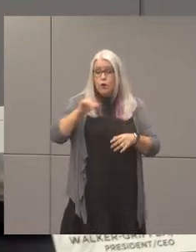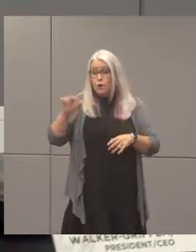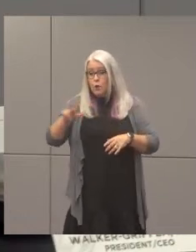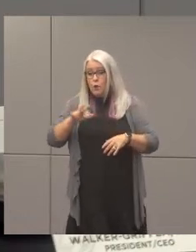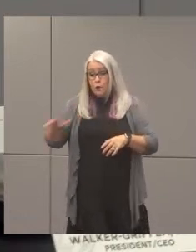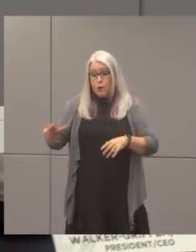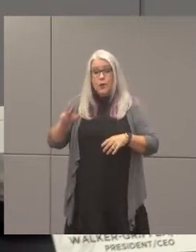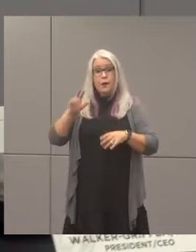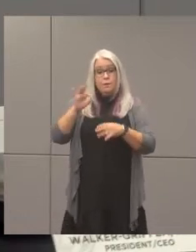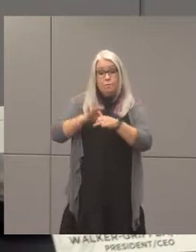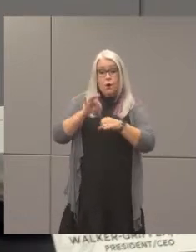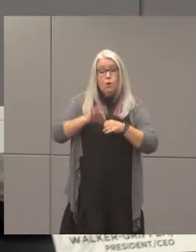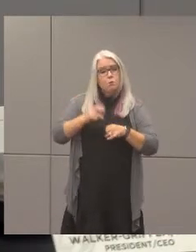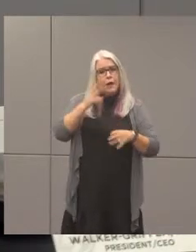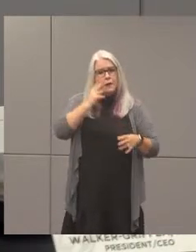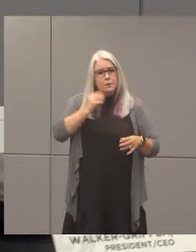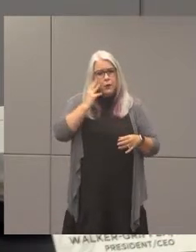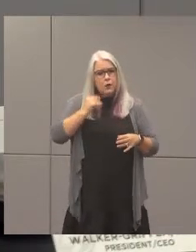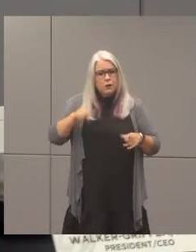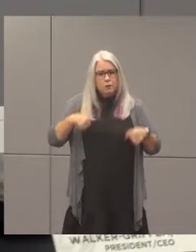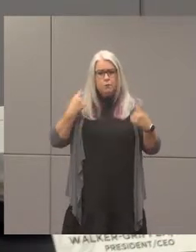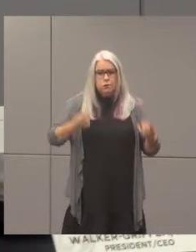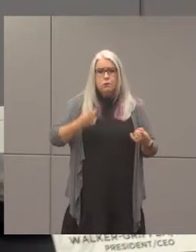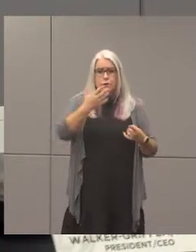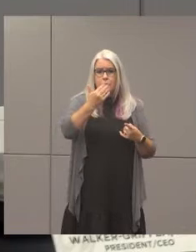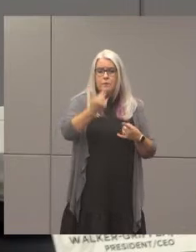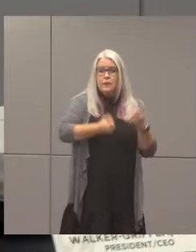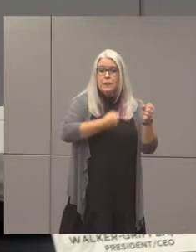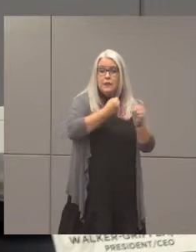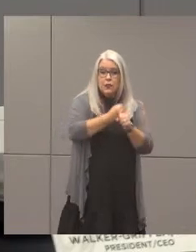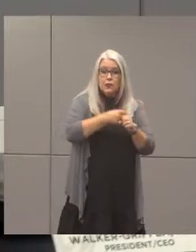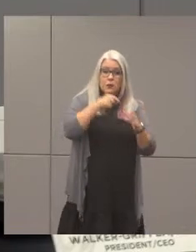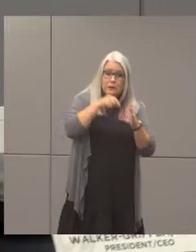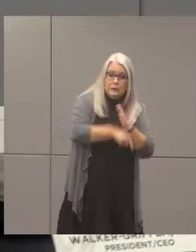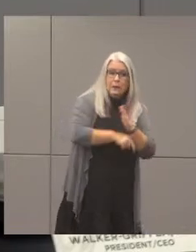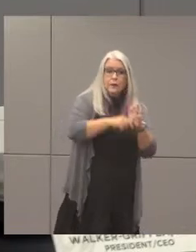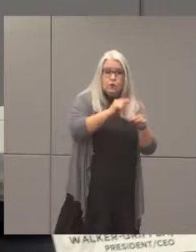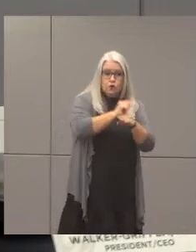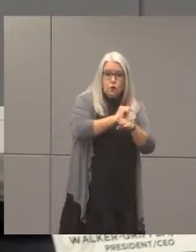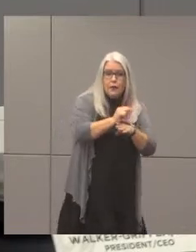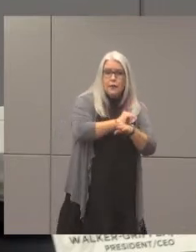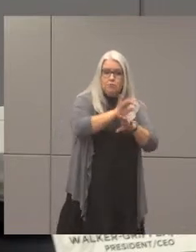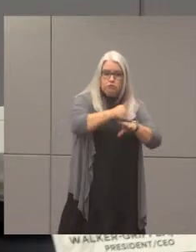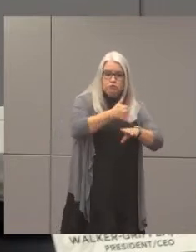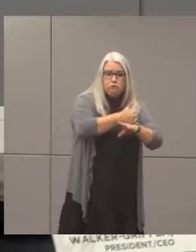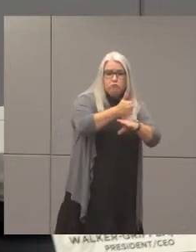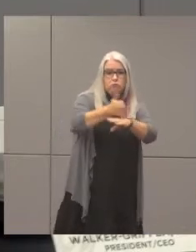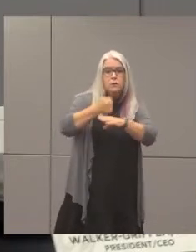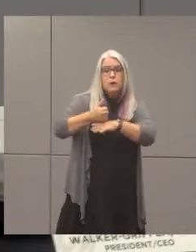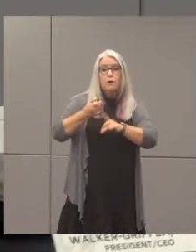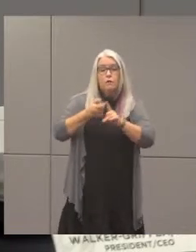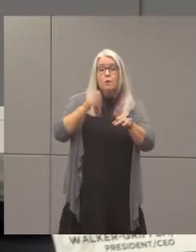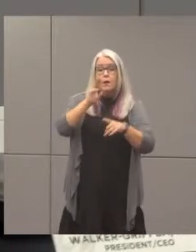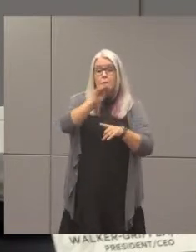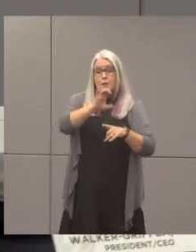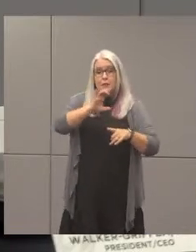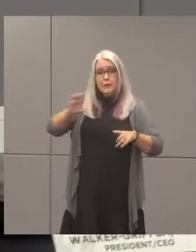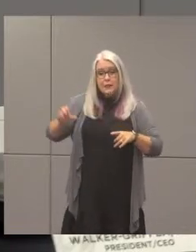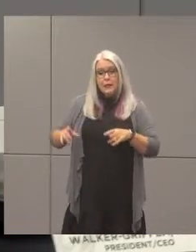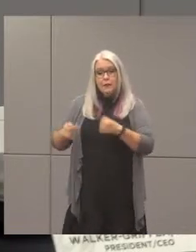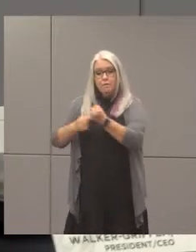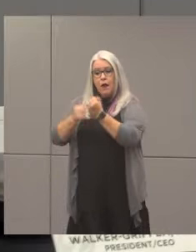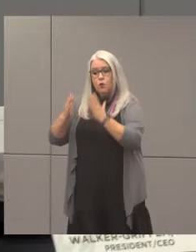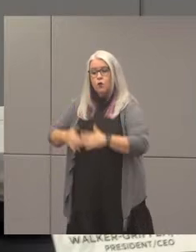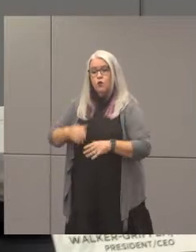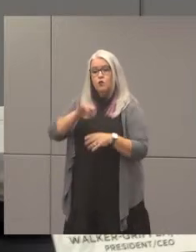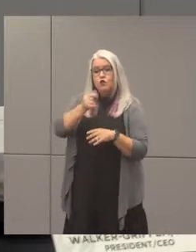work experience at the college included at least 15 years of intense training and formation from one of MCC's founders, John Thomas,